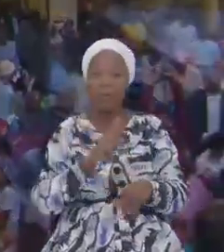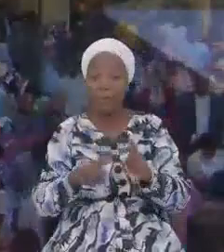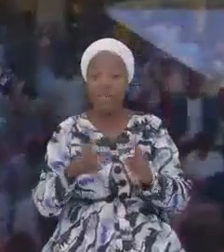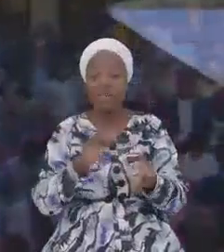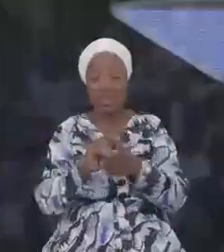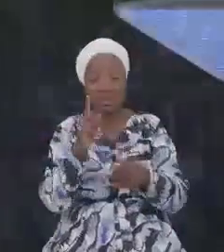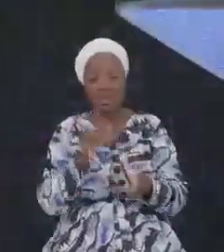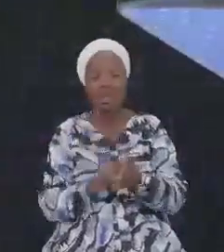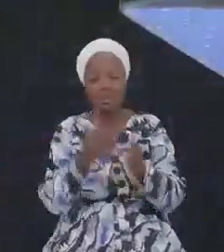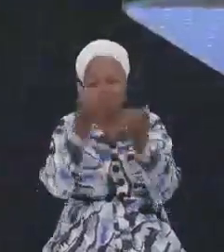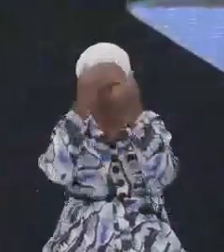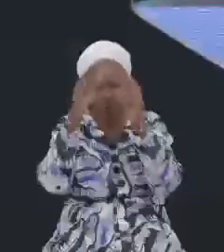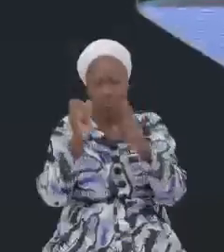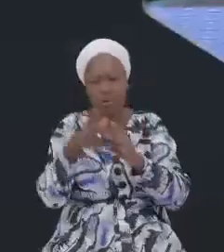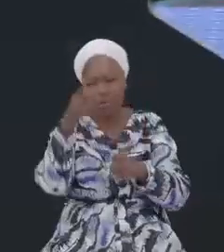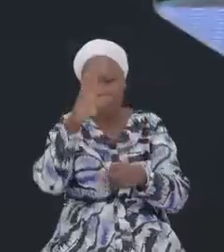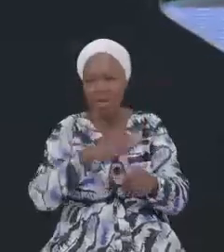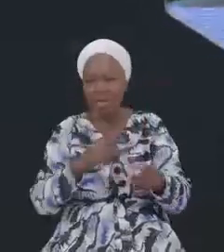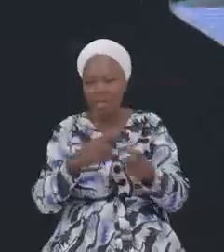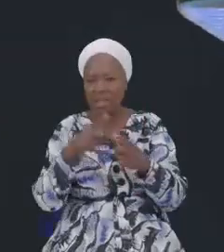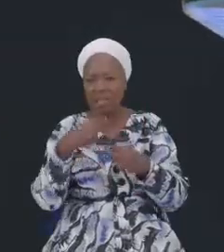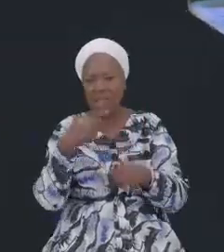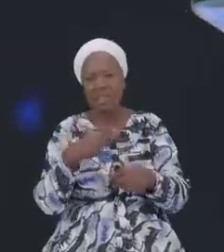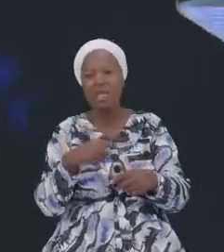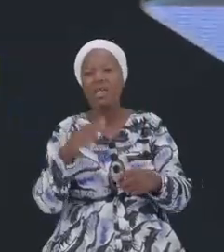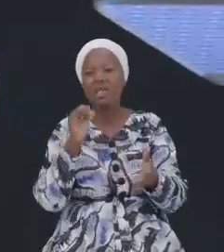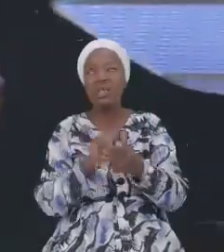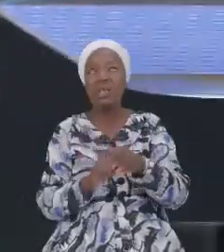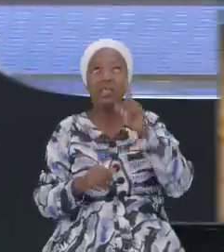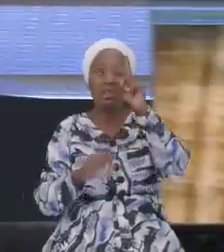the word of God, and then he says,